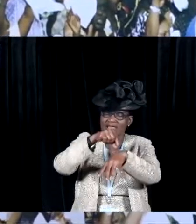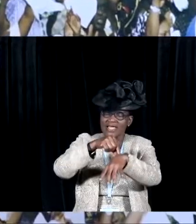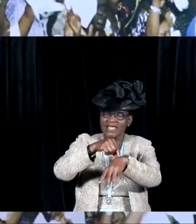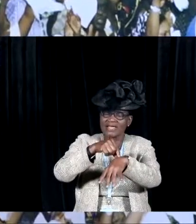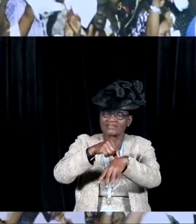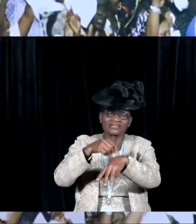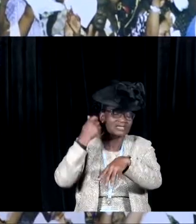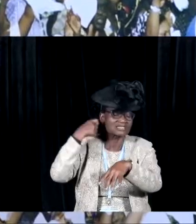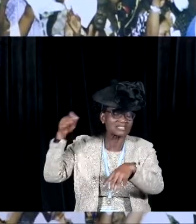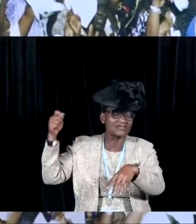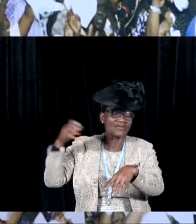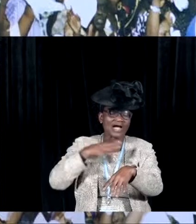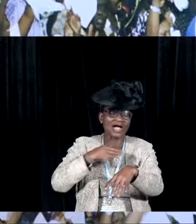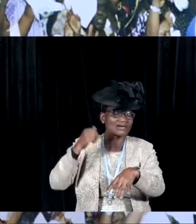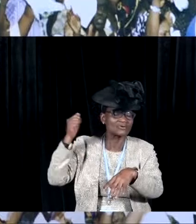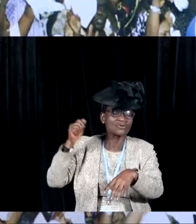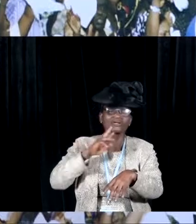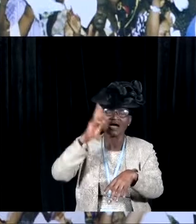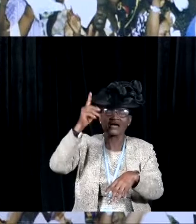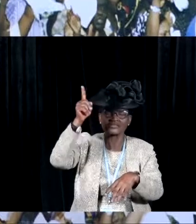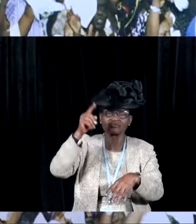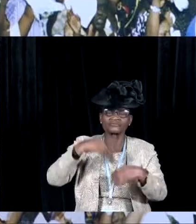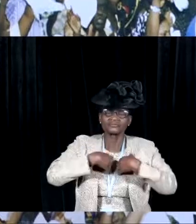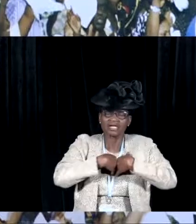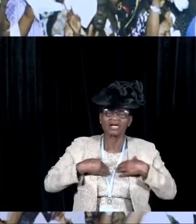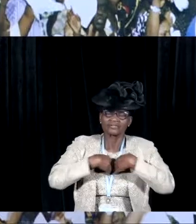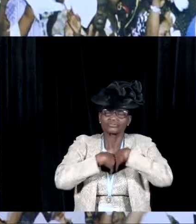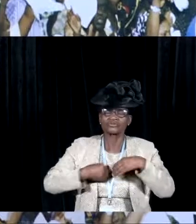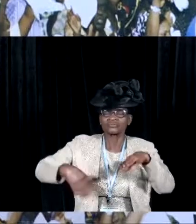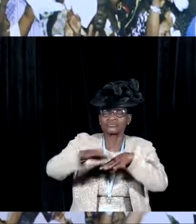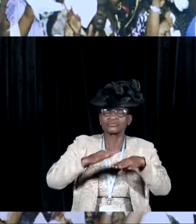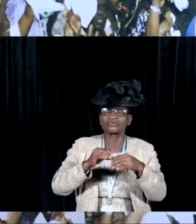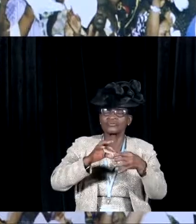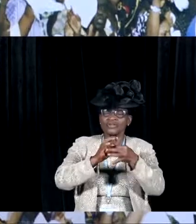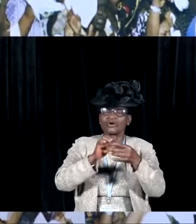Silver and gold is yours. The cattle upon the 1,000 hills belong to you.